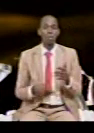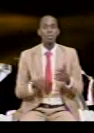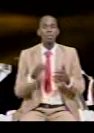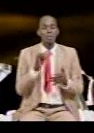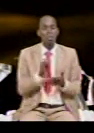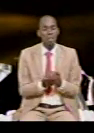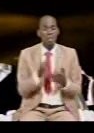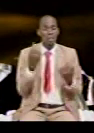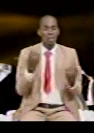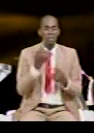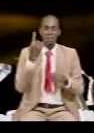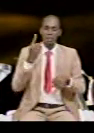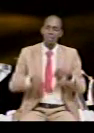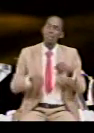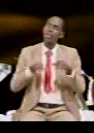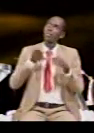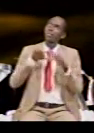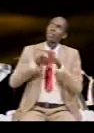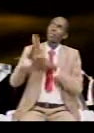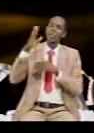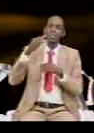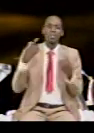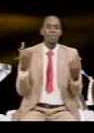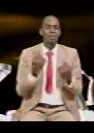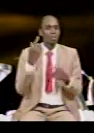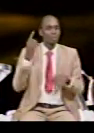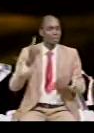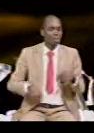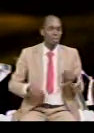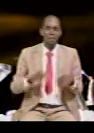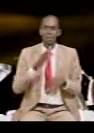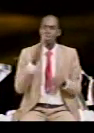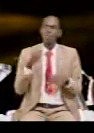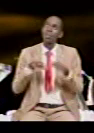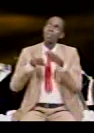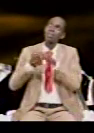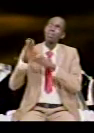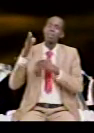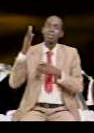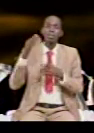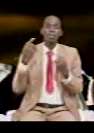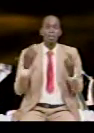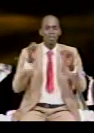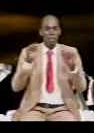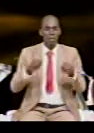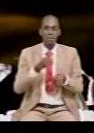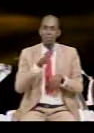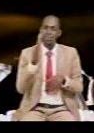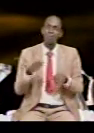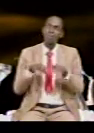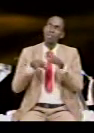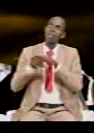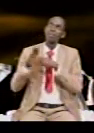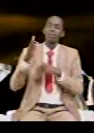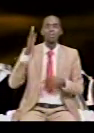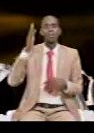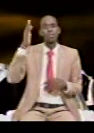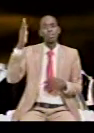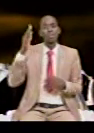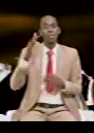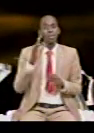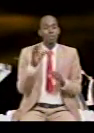enter there. Sin can never enter there. Sin can never enter there. So